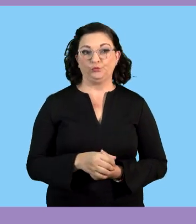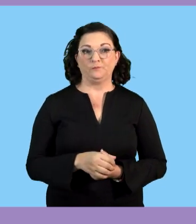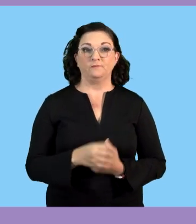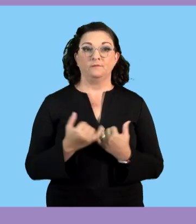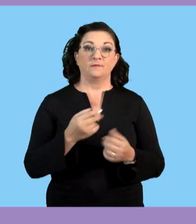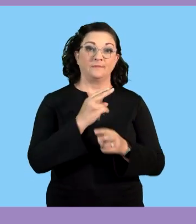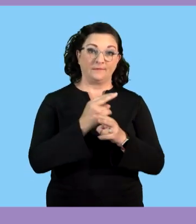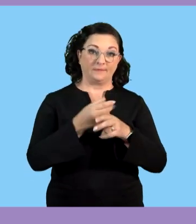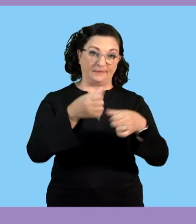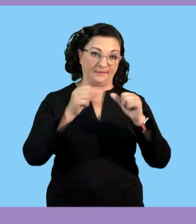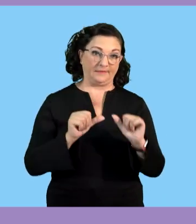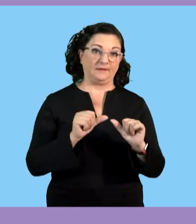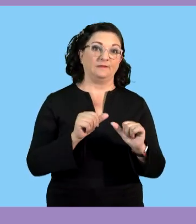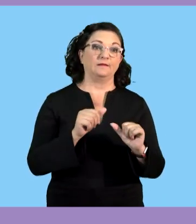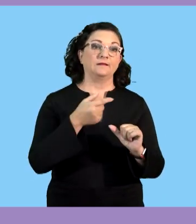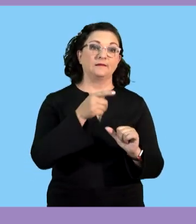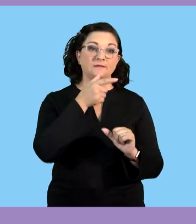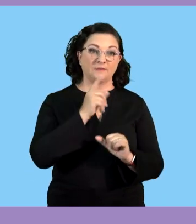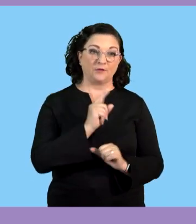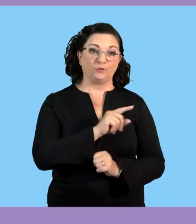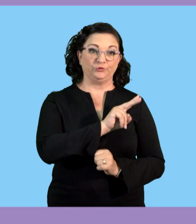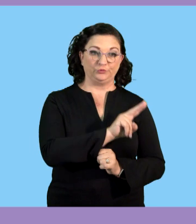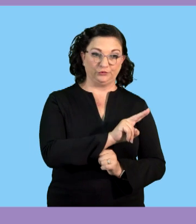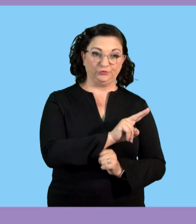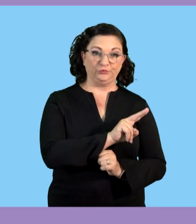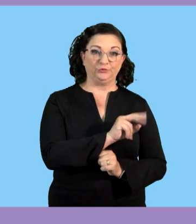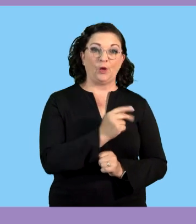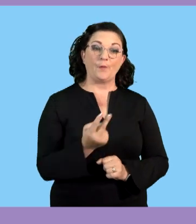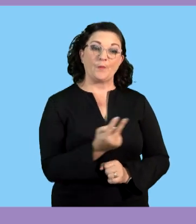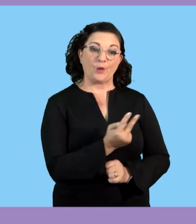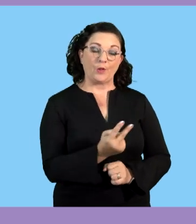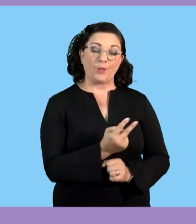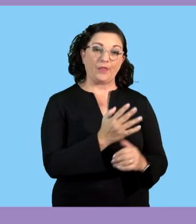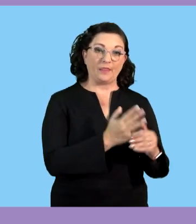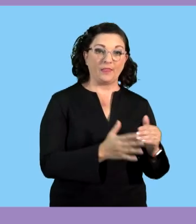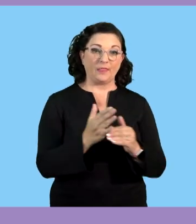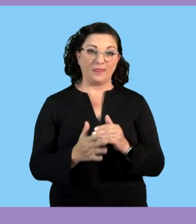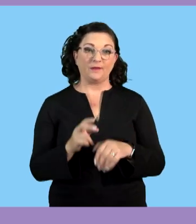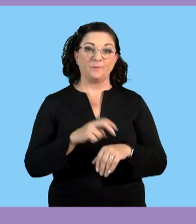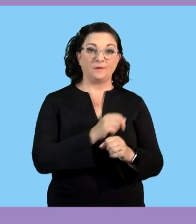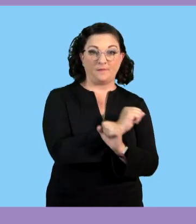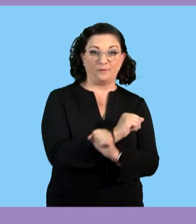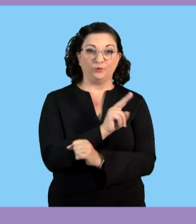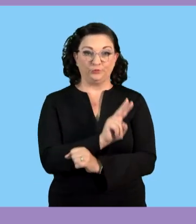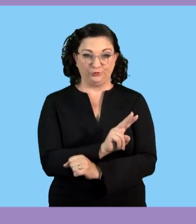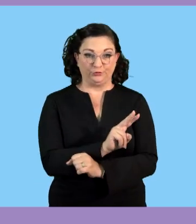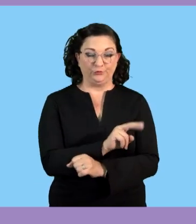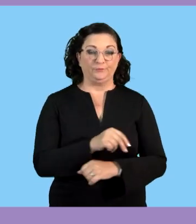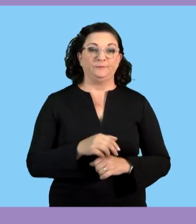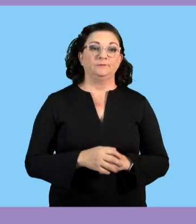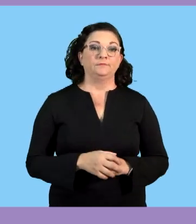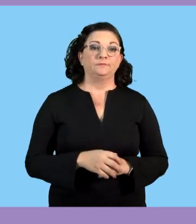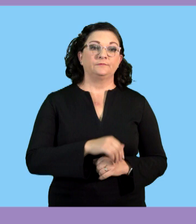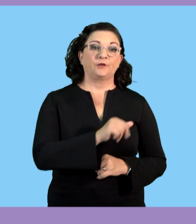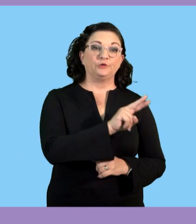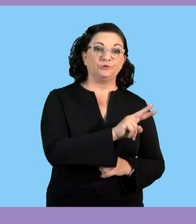from those, again, we are going to multiply each side by 2. Now, remember, 3 exponent 2 is 9. And when we multiply both